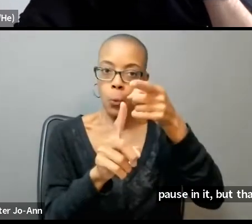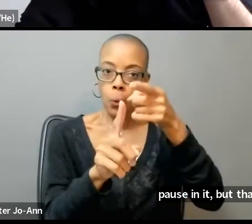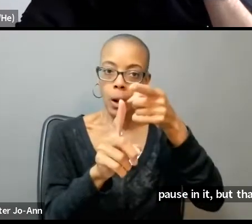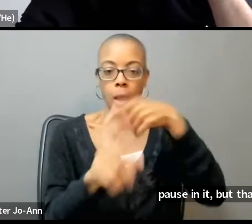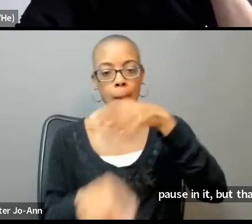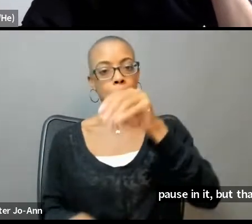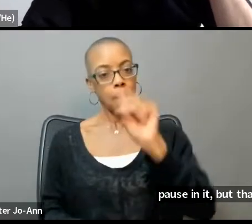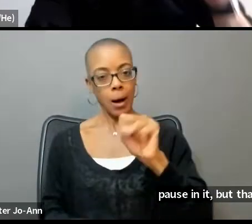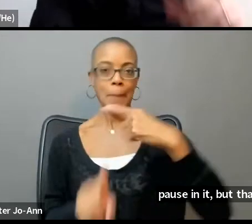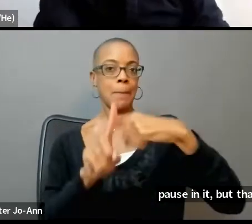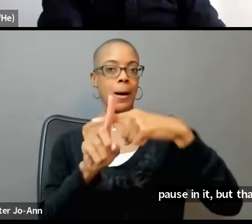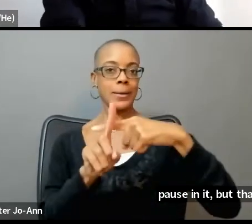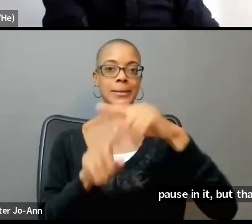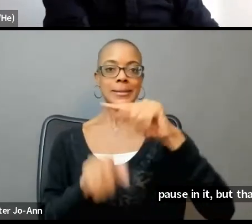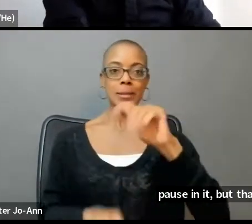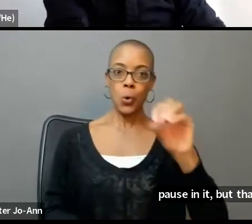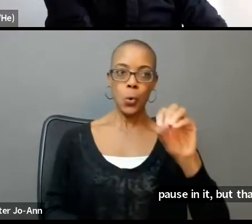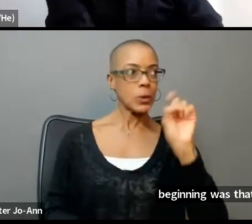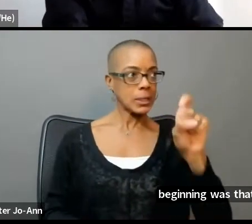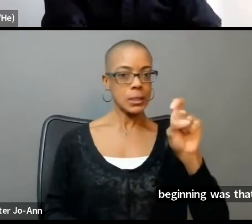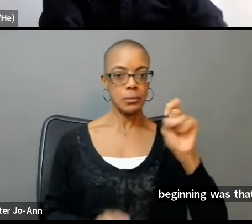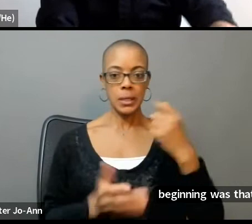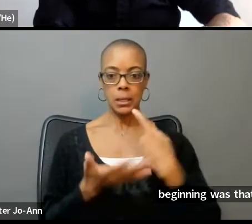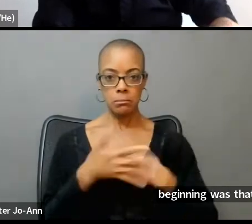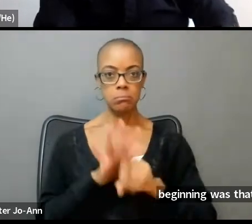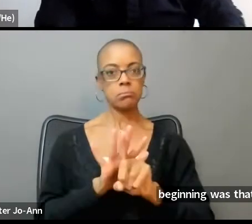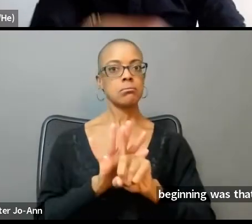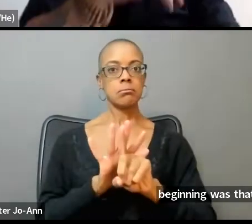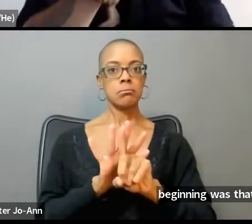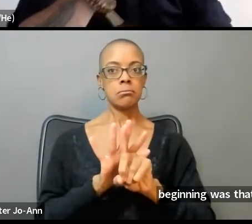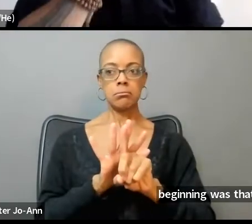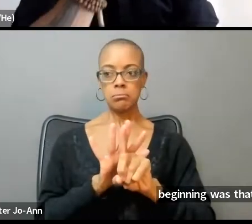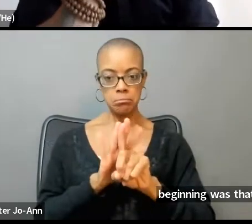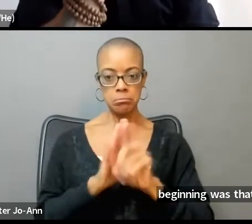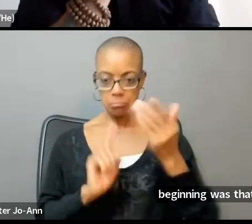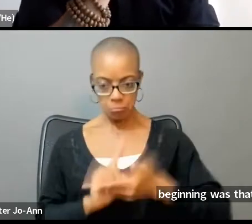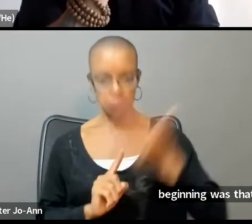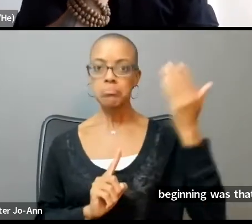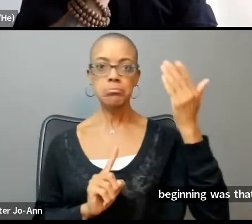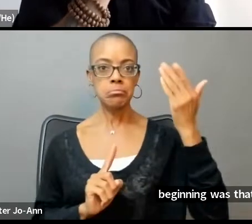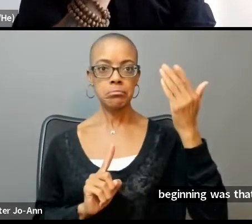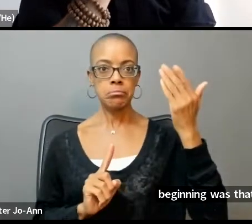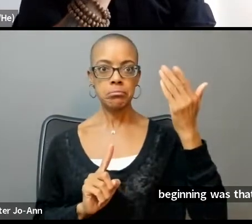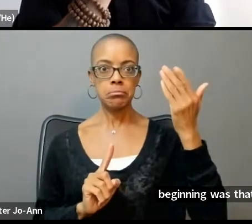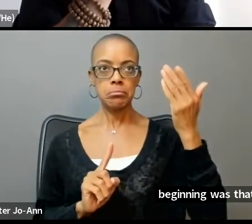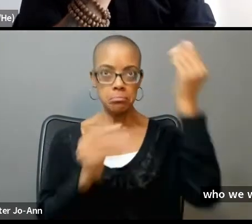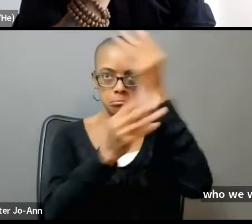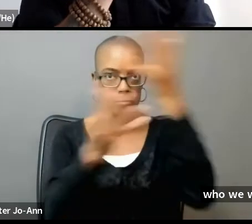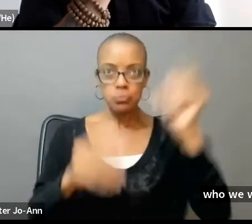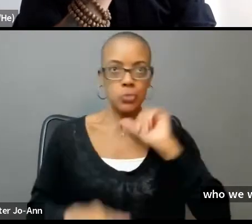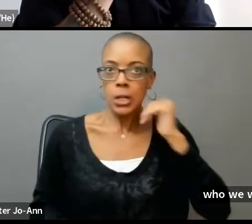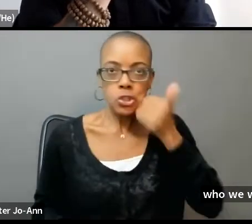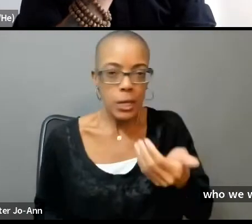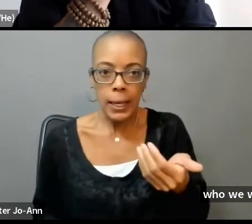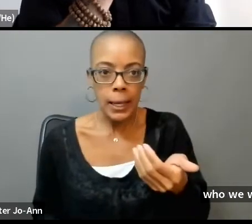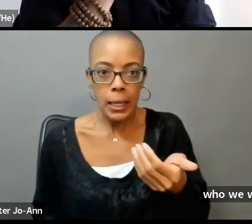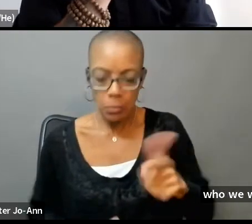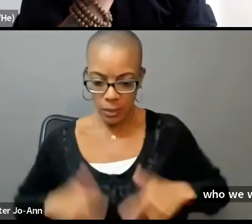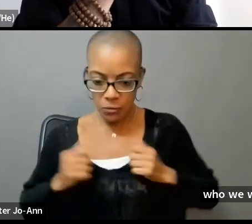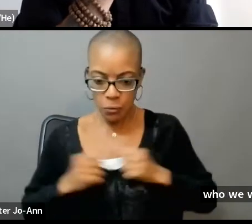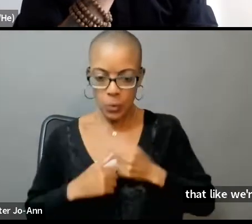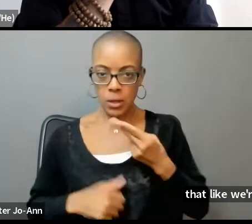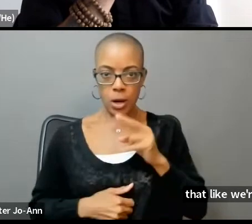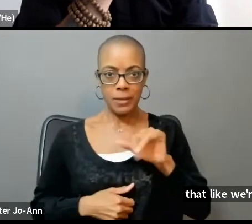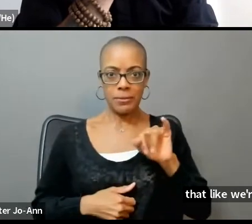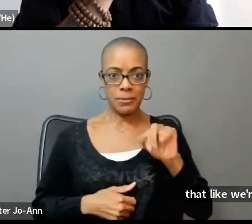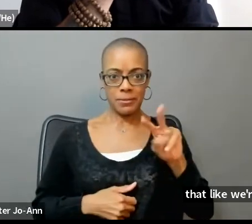needed to be out about who we were and let people know that like we're not ashamed of living with HIV. I've been